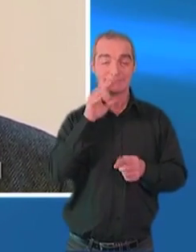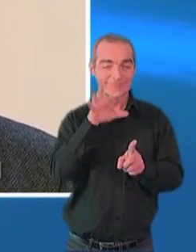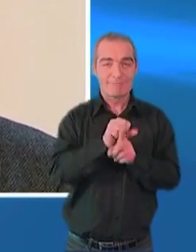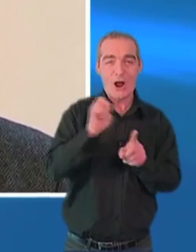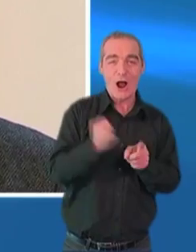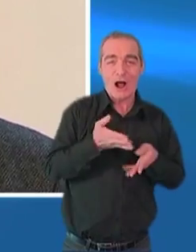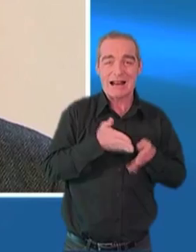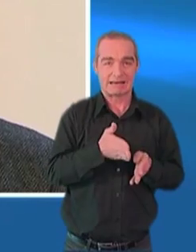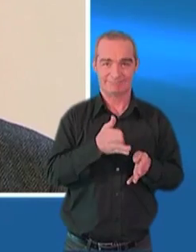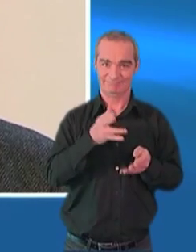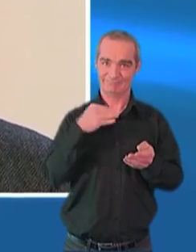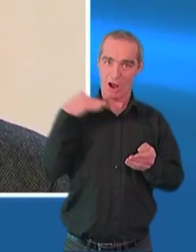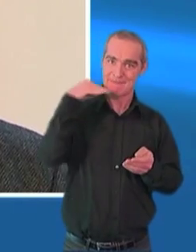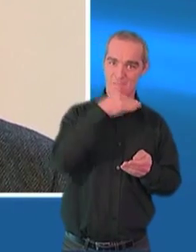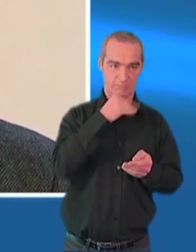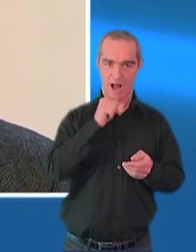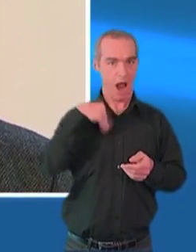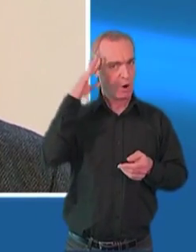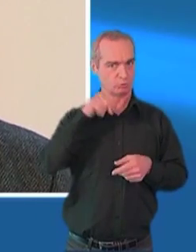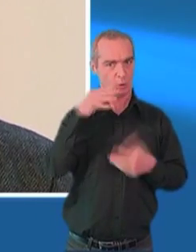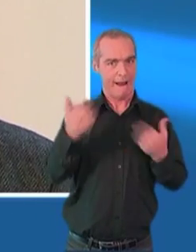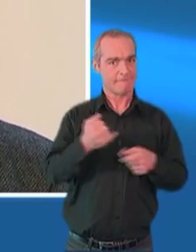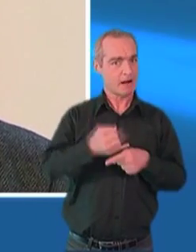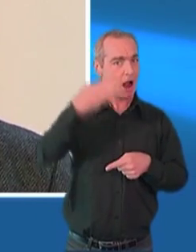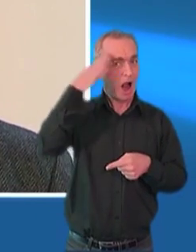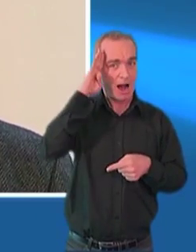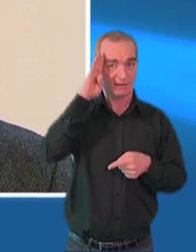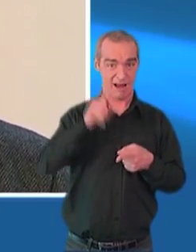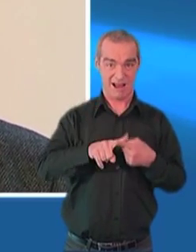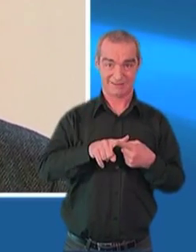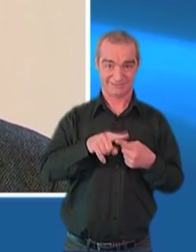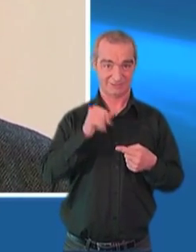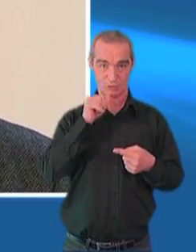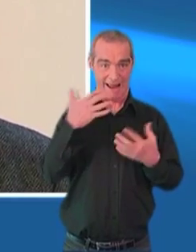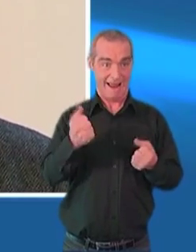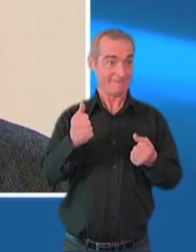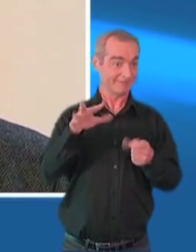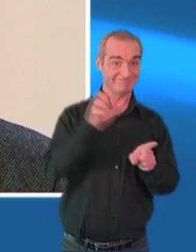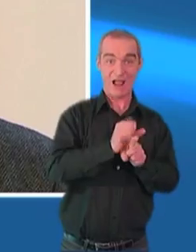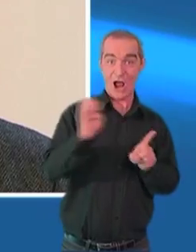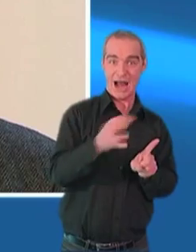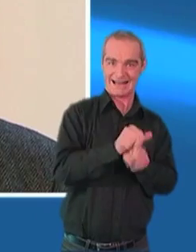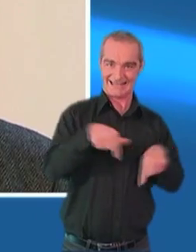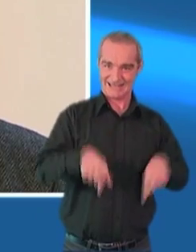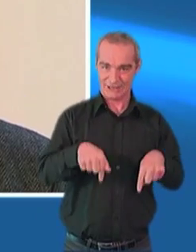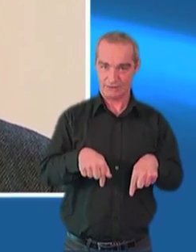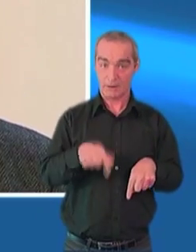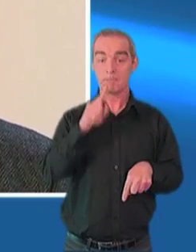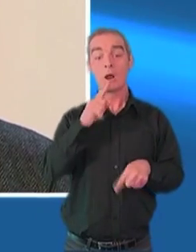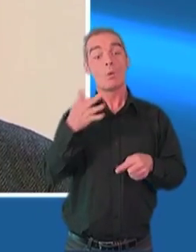Prenatal screening is vital. I know it doesn't happen in Ireland, not nearly enough, and indeed early diagnosis doesn't